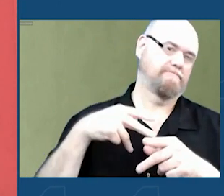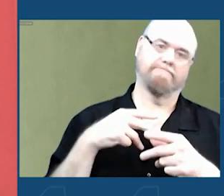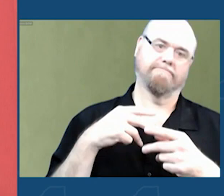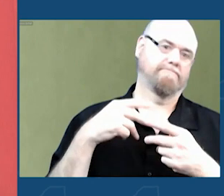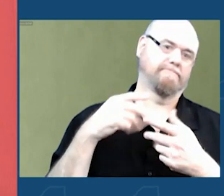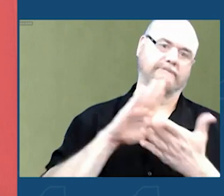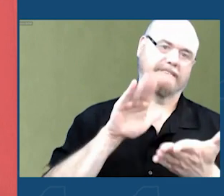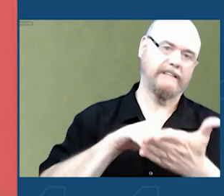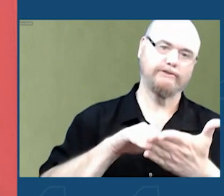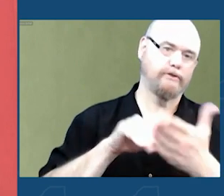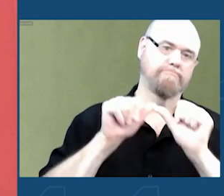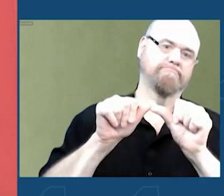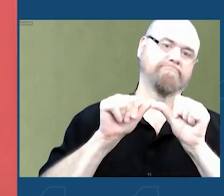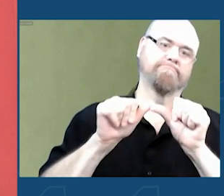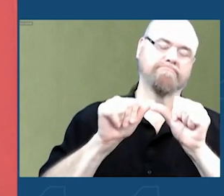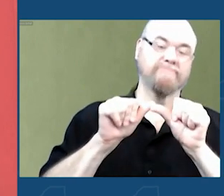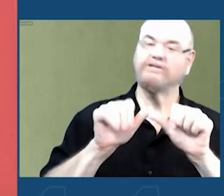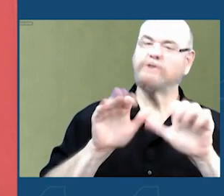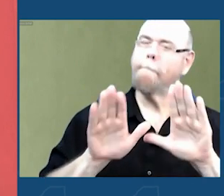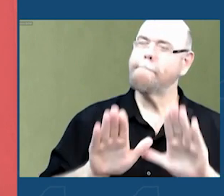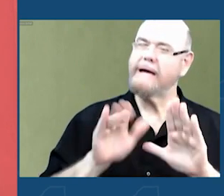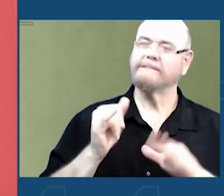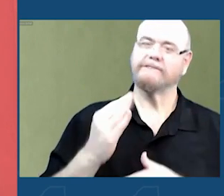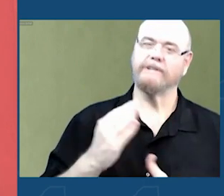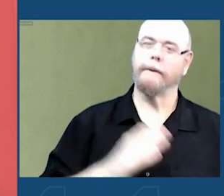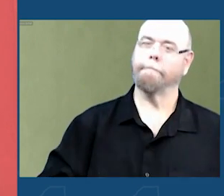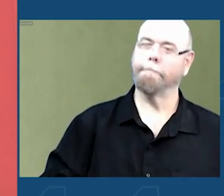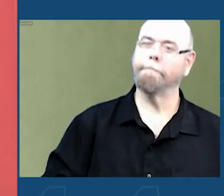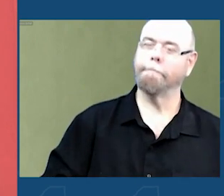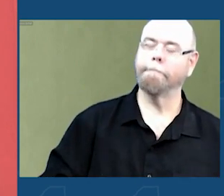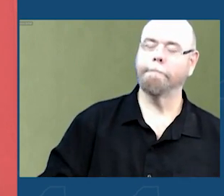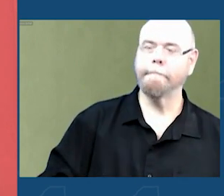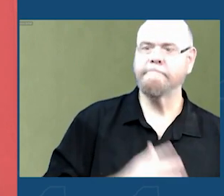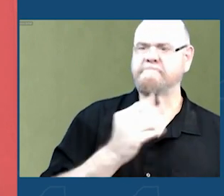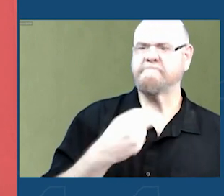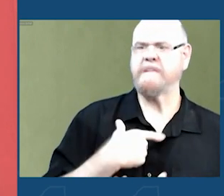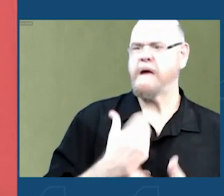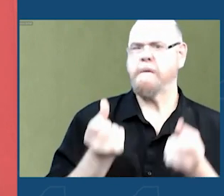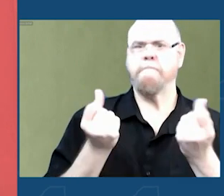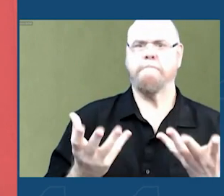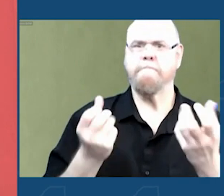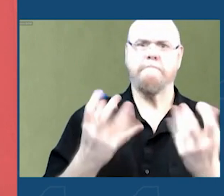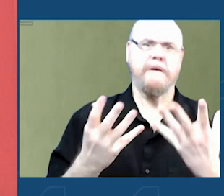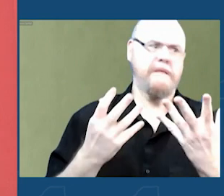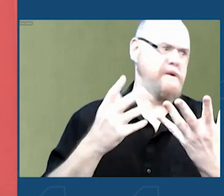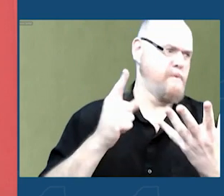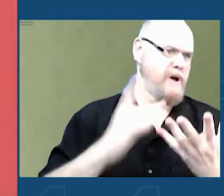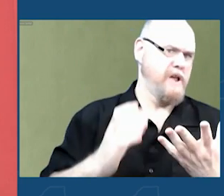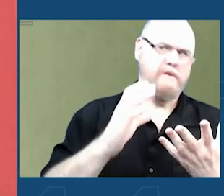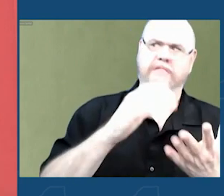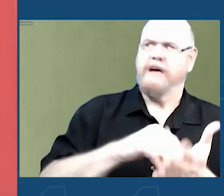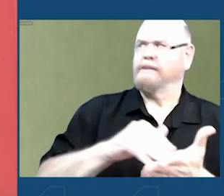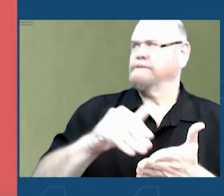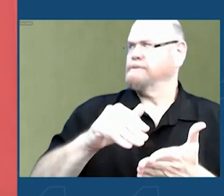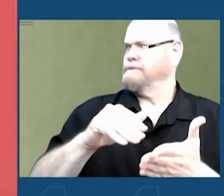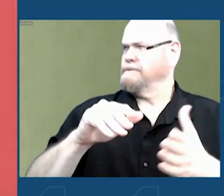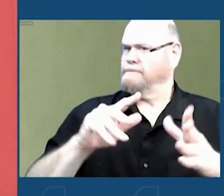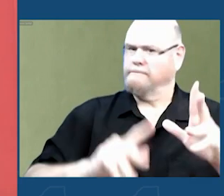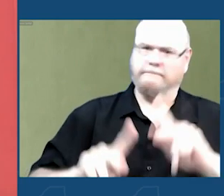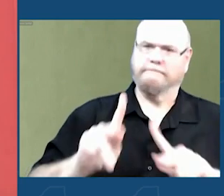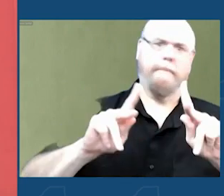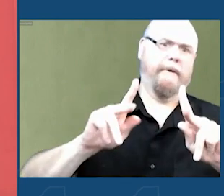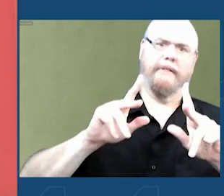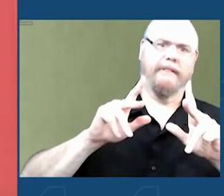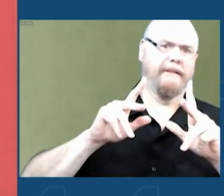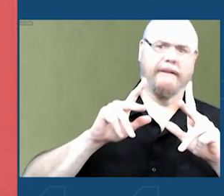an amazing job. And there are literally hundreds of thousands of people, with 200,000 people coming every year, hundreds of